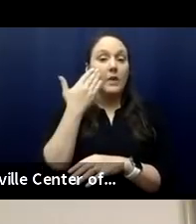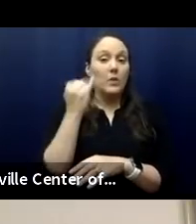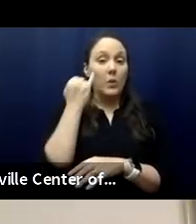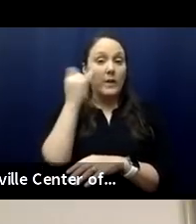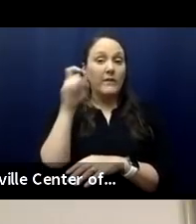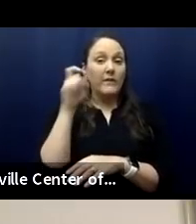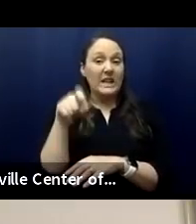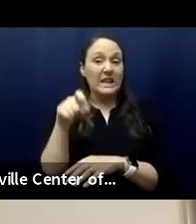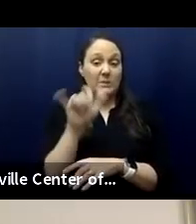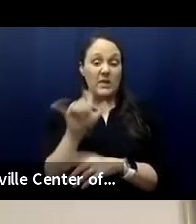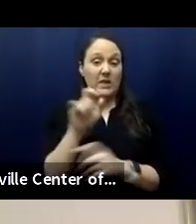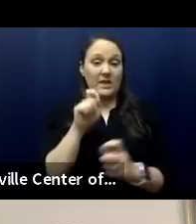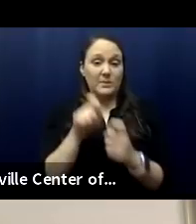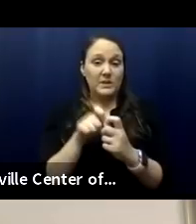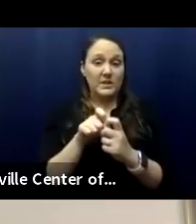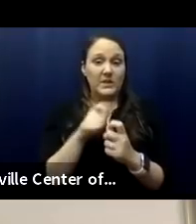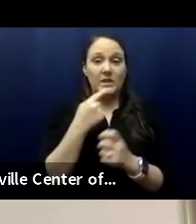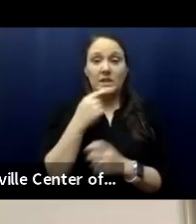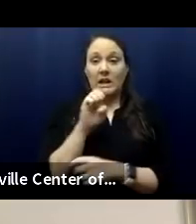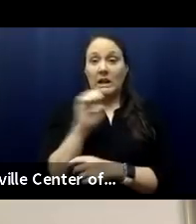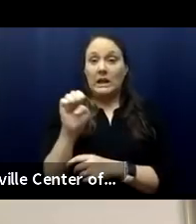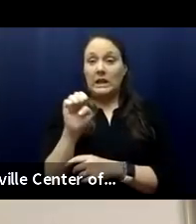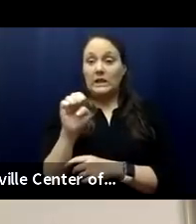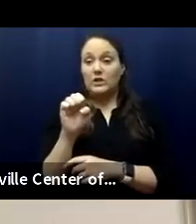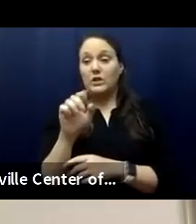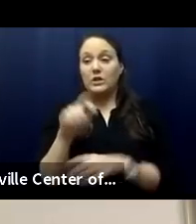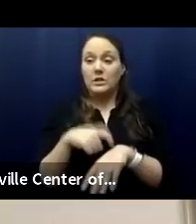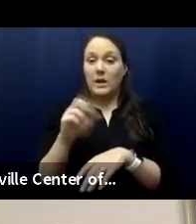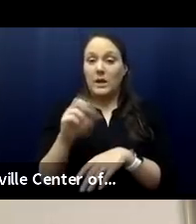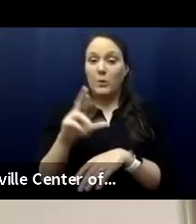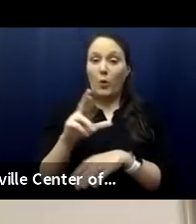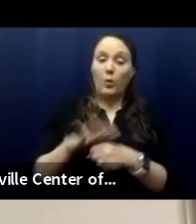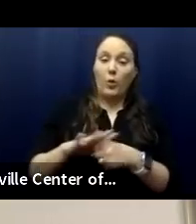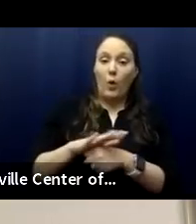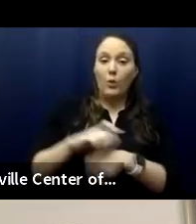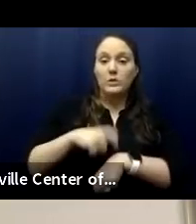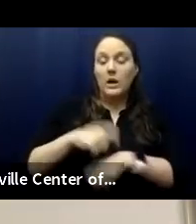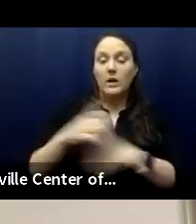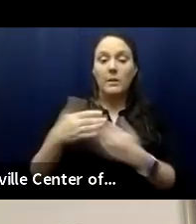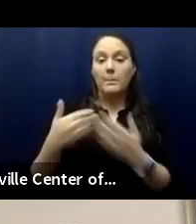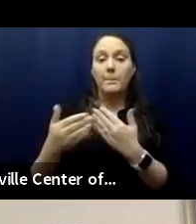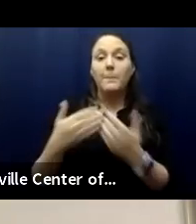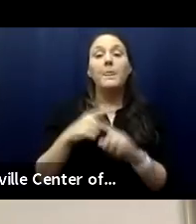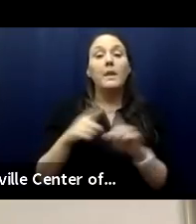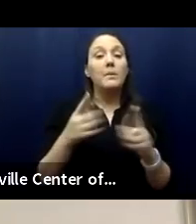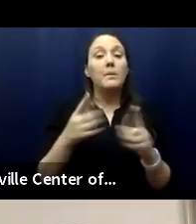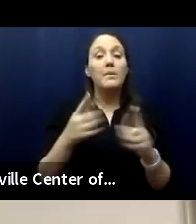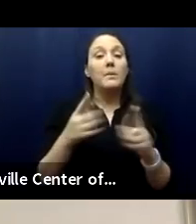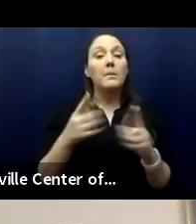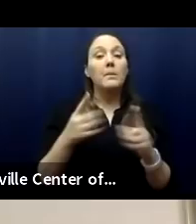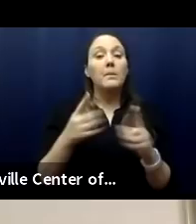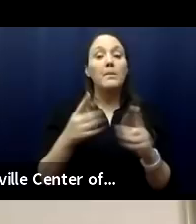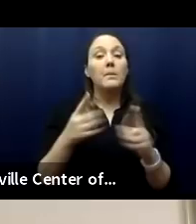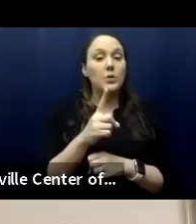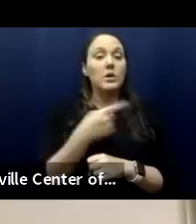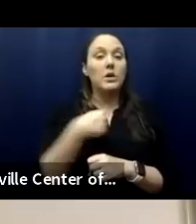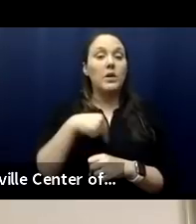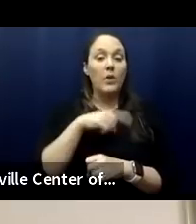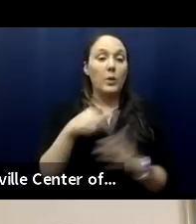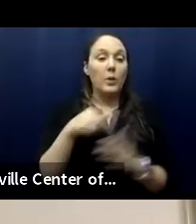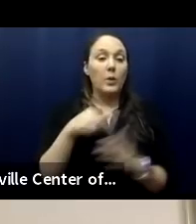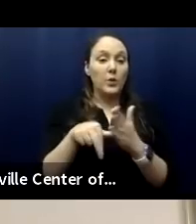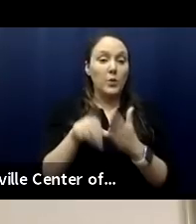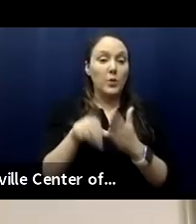specific to say Eastern Daylight Time or local time. And then I would like us to make sure that we review that